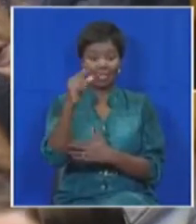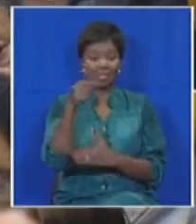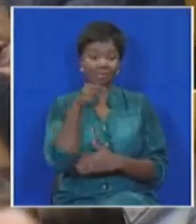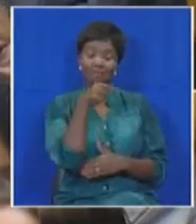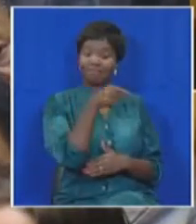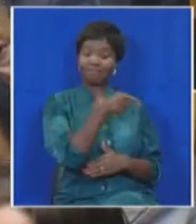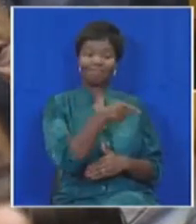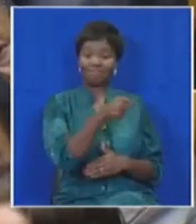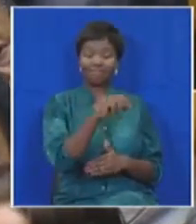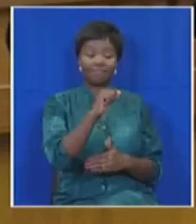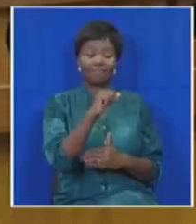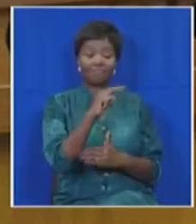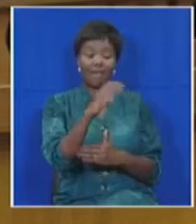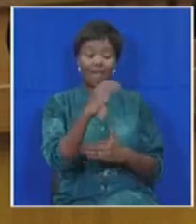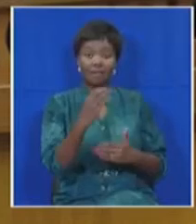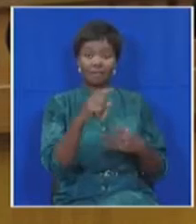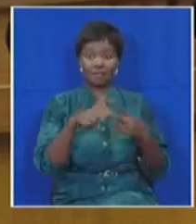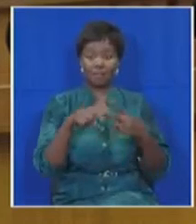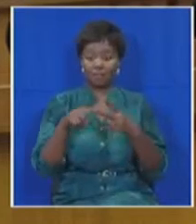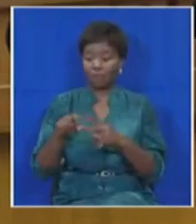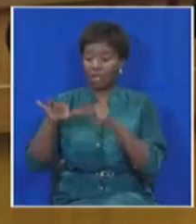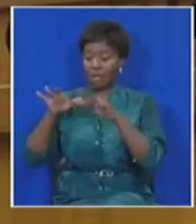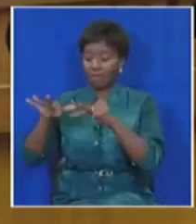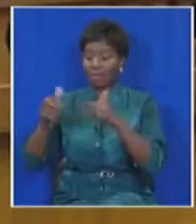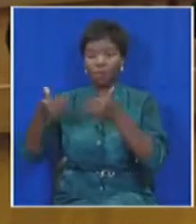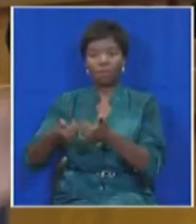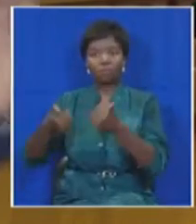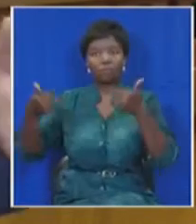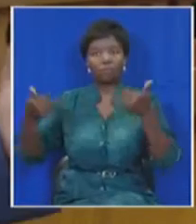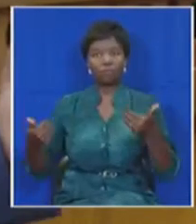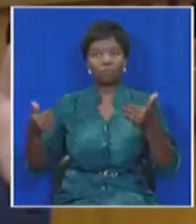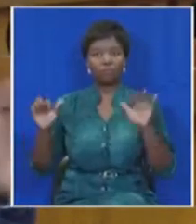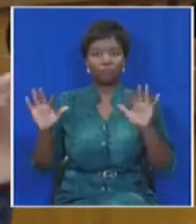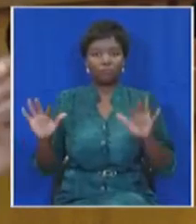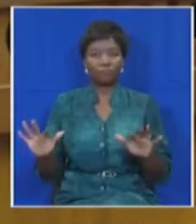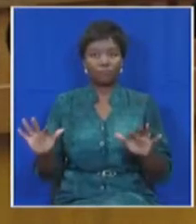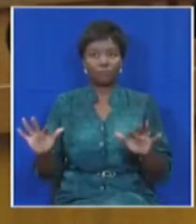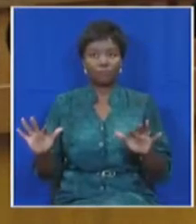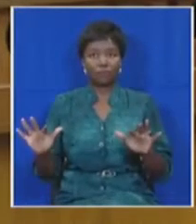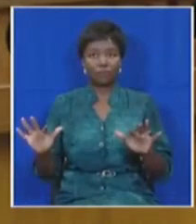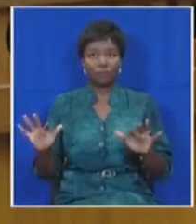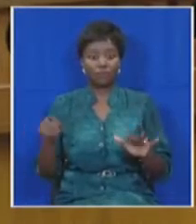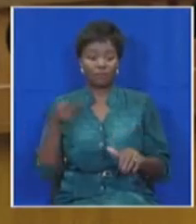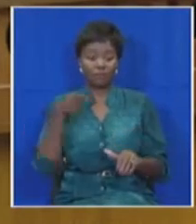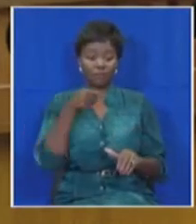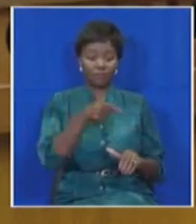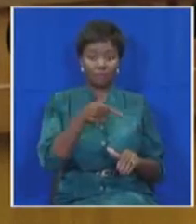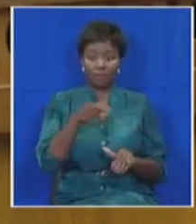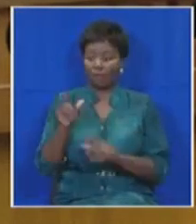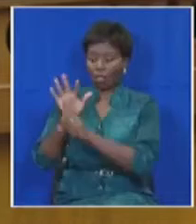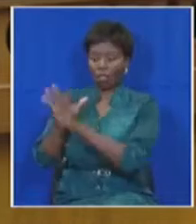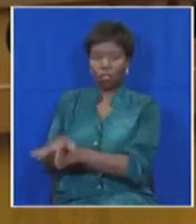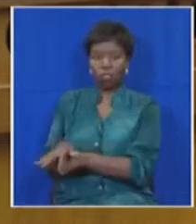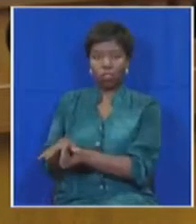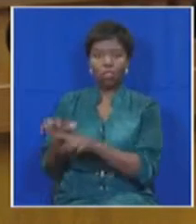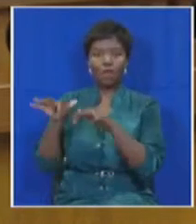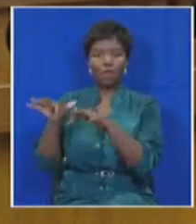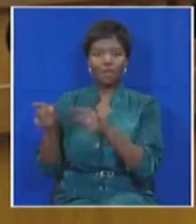side and the people on the other side. The liberator turned oppressor, the